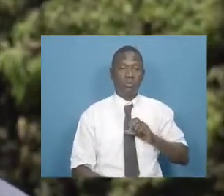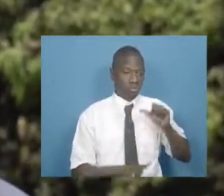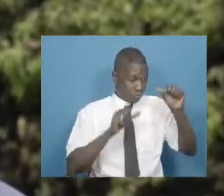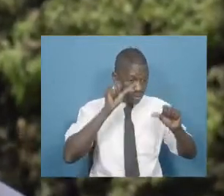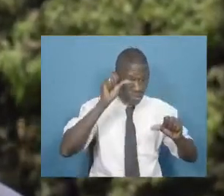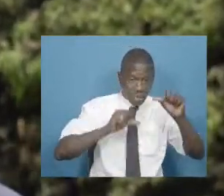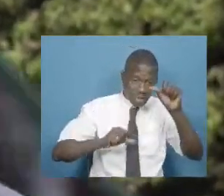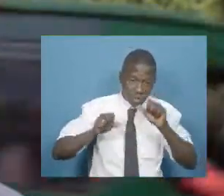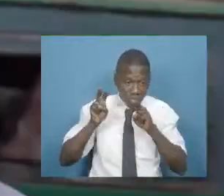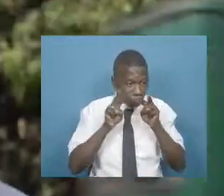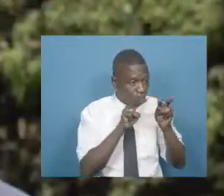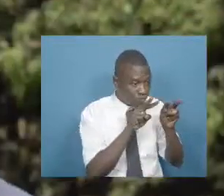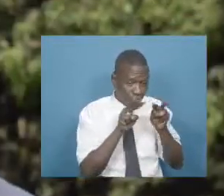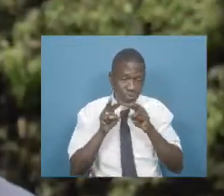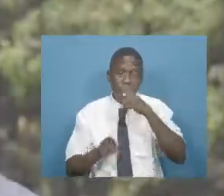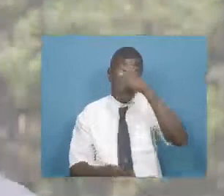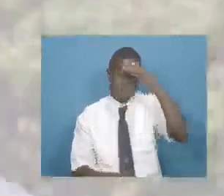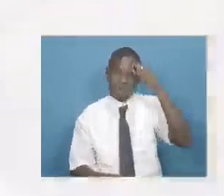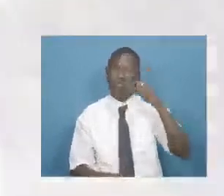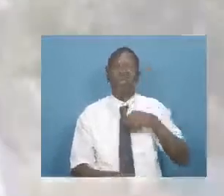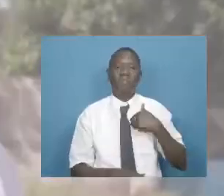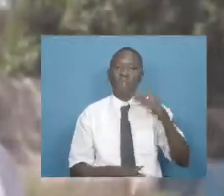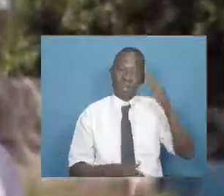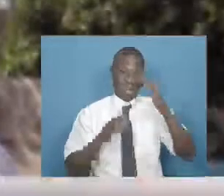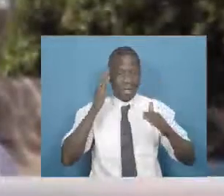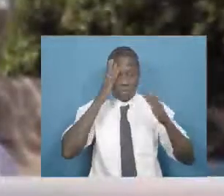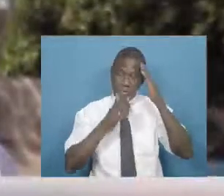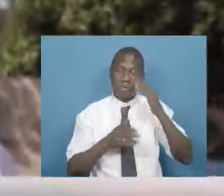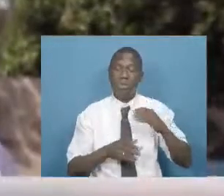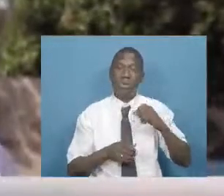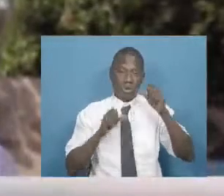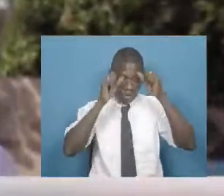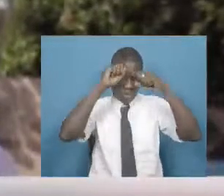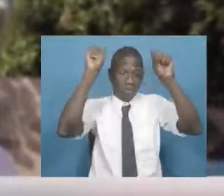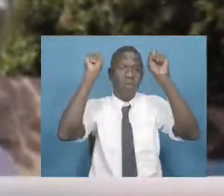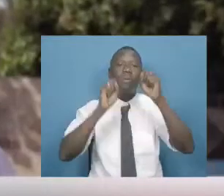work. We are thankful to the government of Adama Barrow.